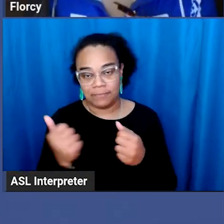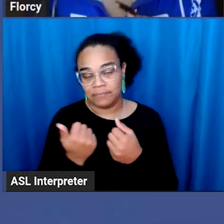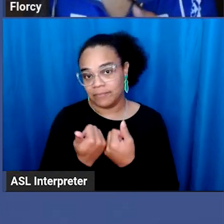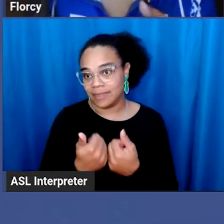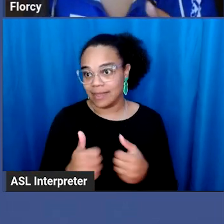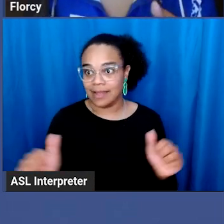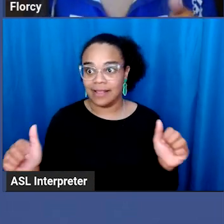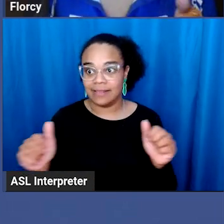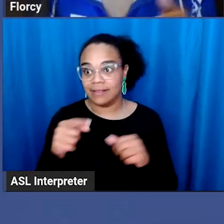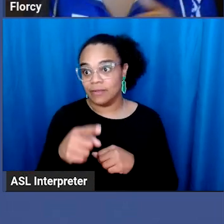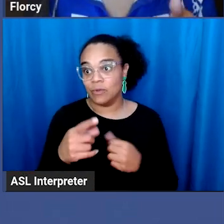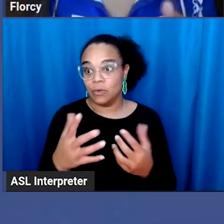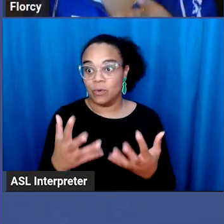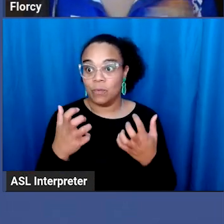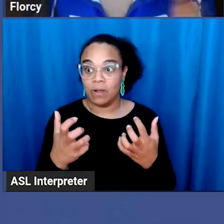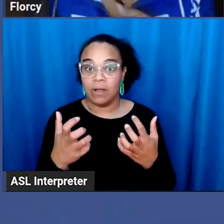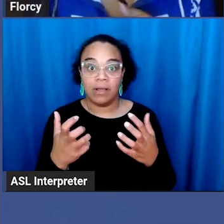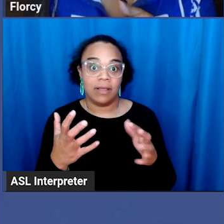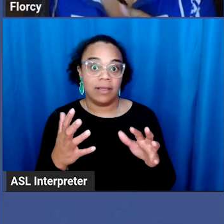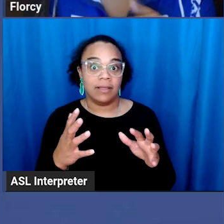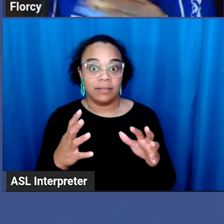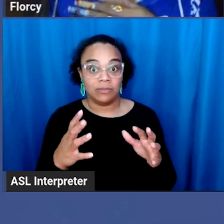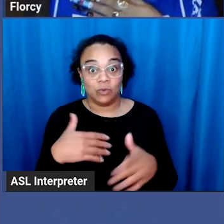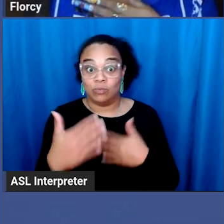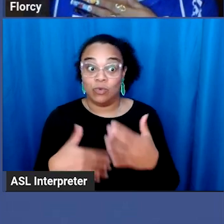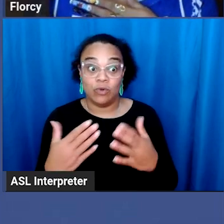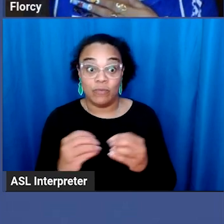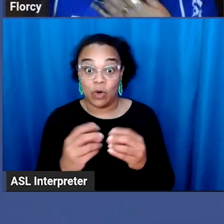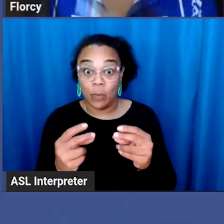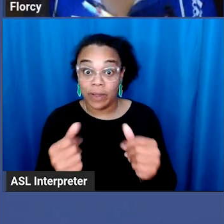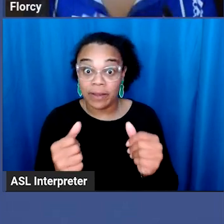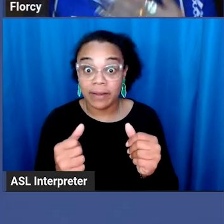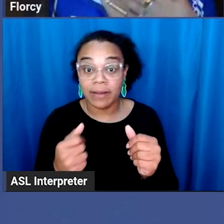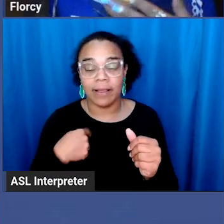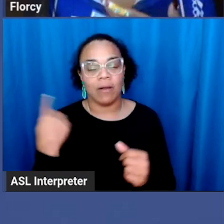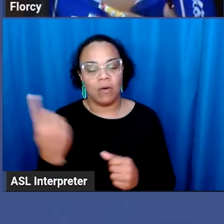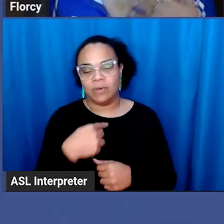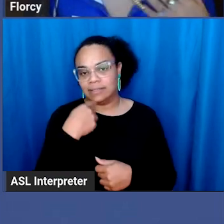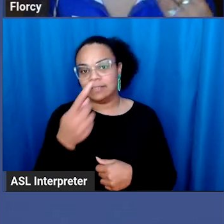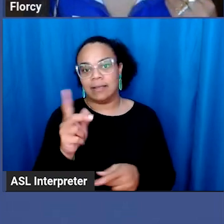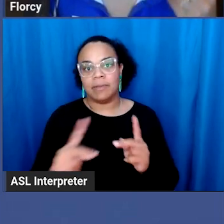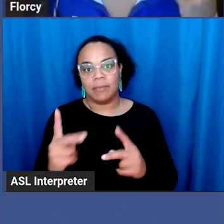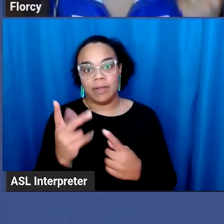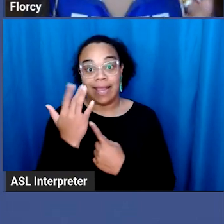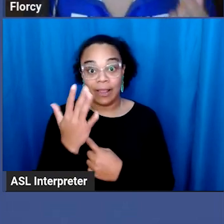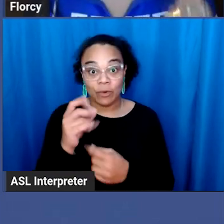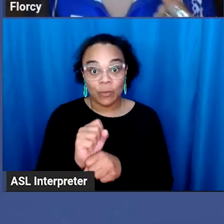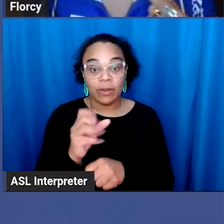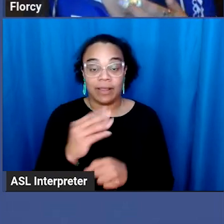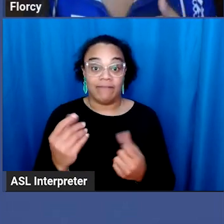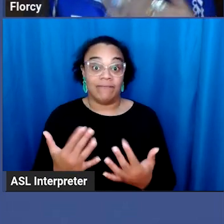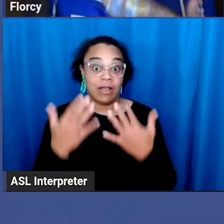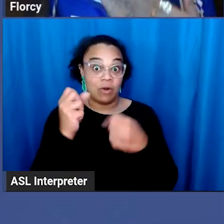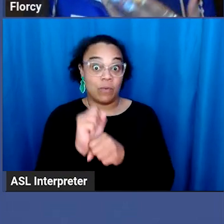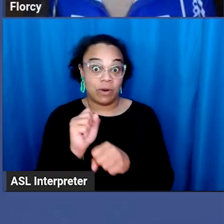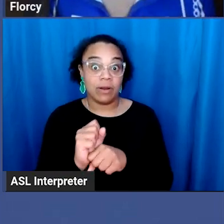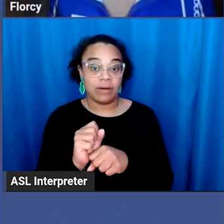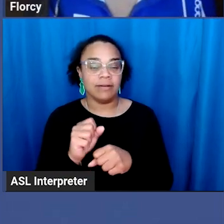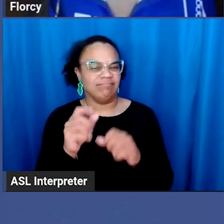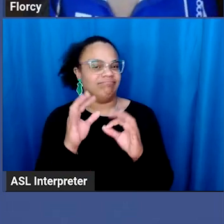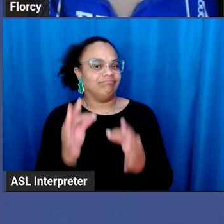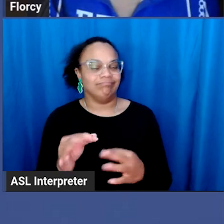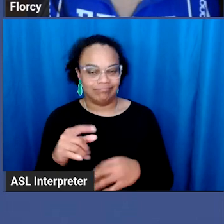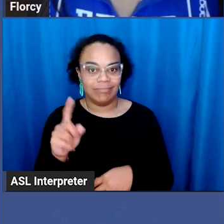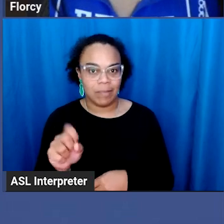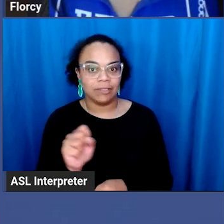anything that you want to be moved or moved quicker. I always tell people like candle work and firework is like, you know, what you want to